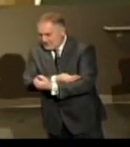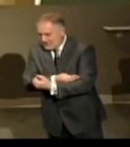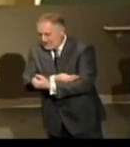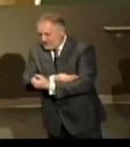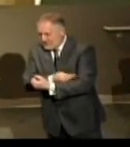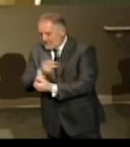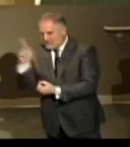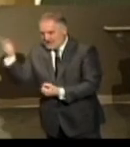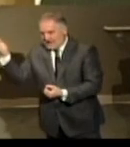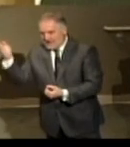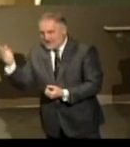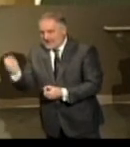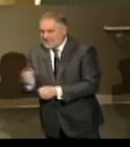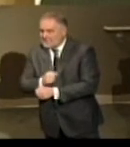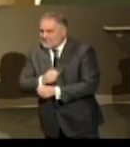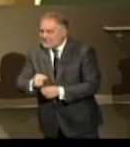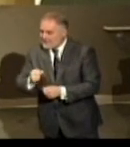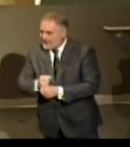For thou hast